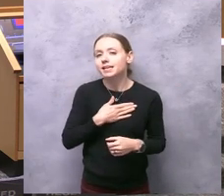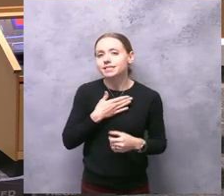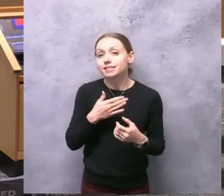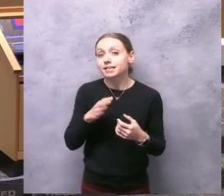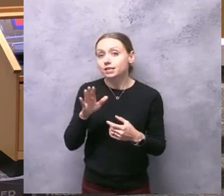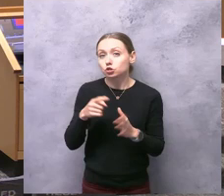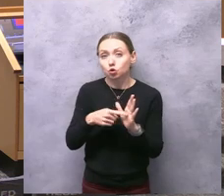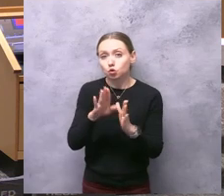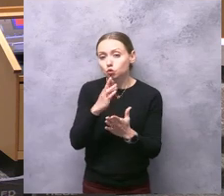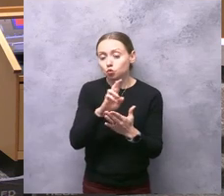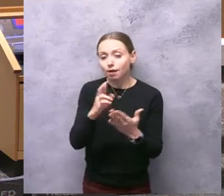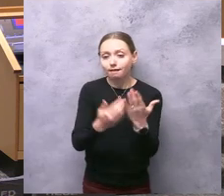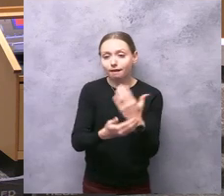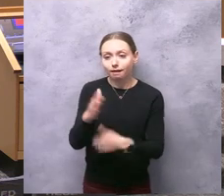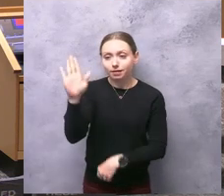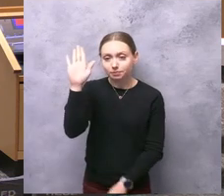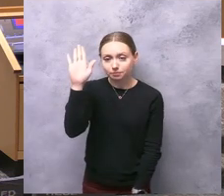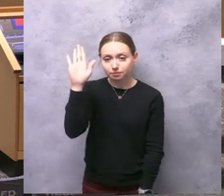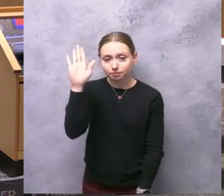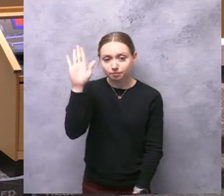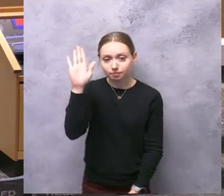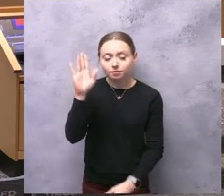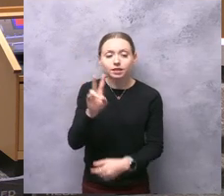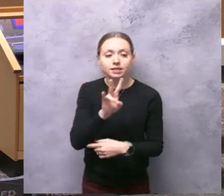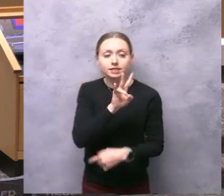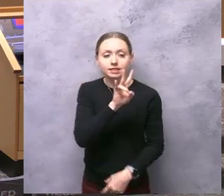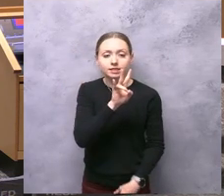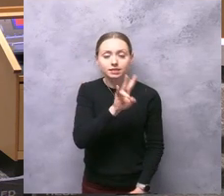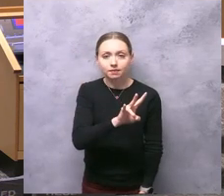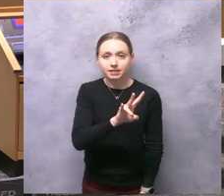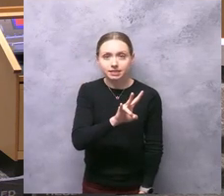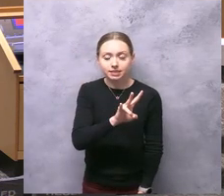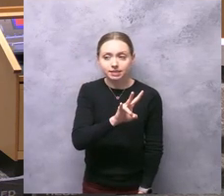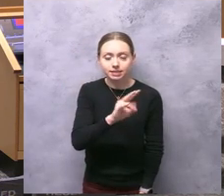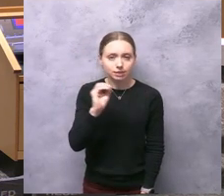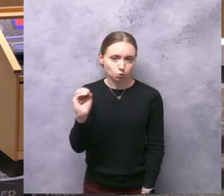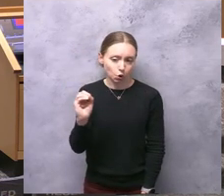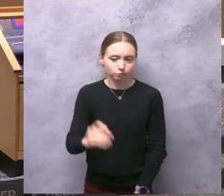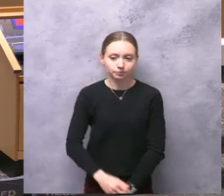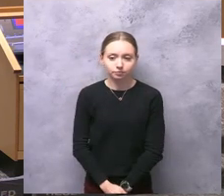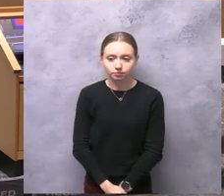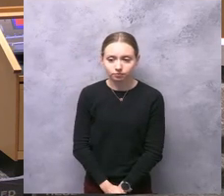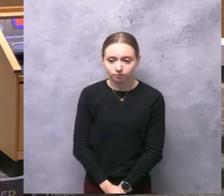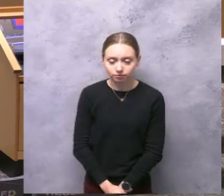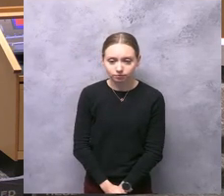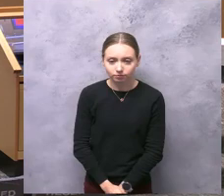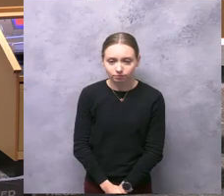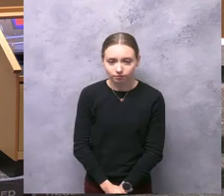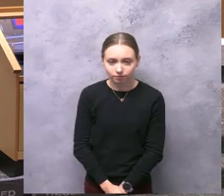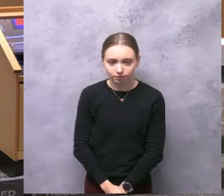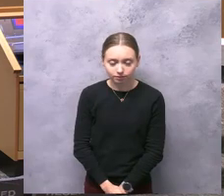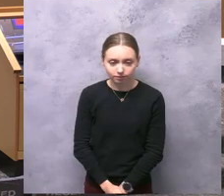raising your right hand. And that's 7-0.